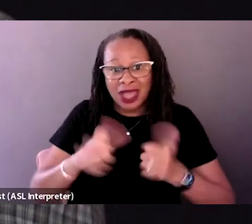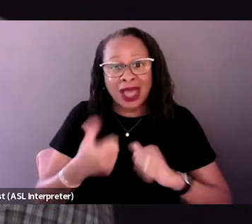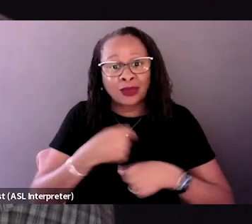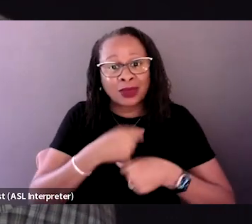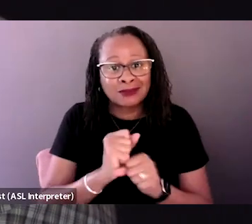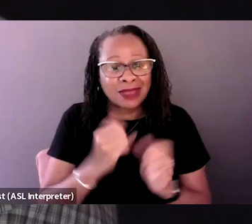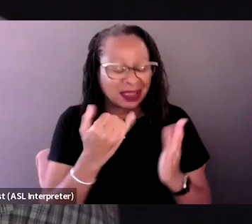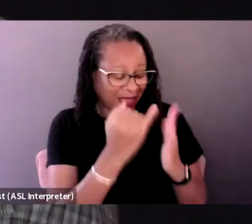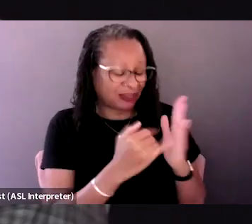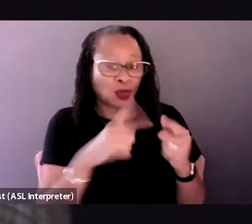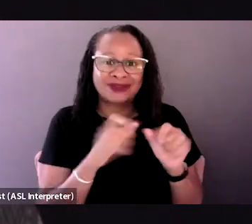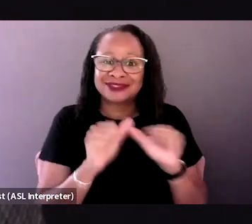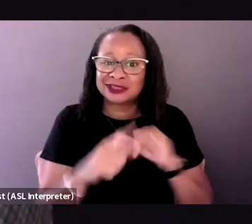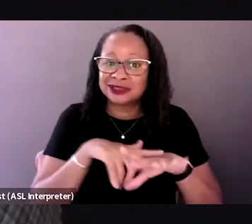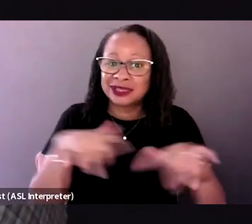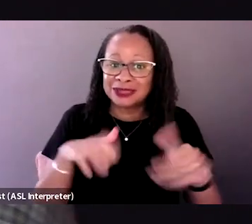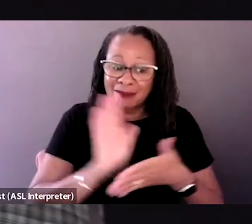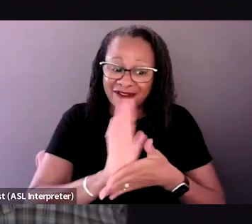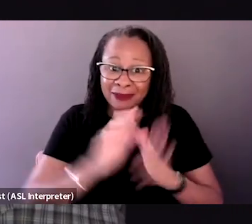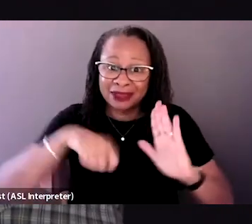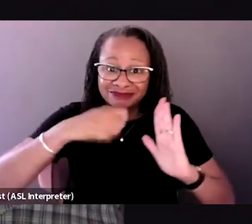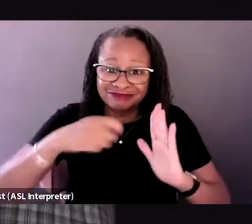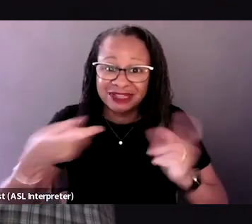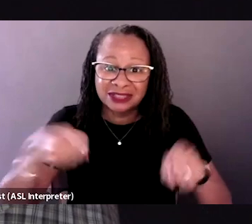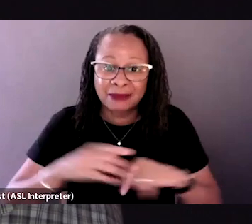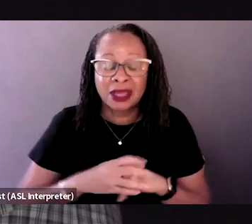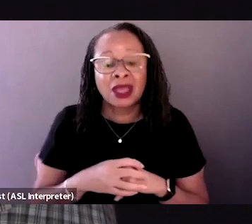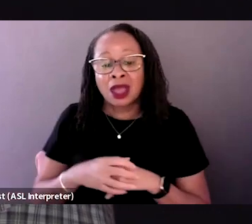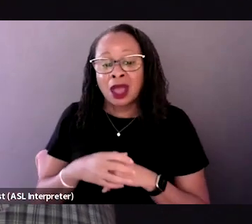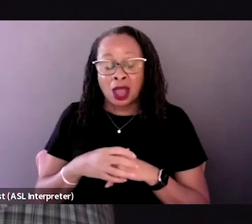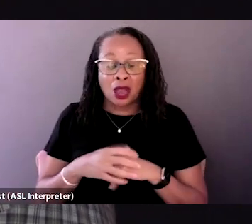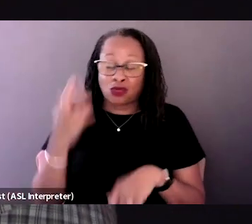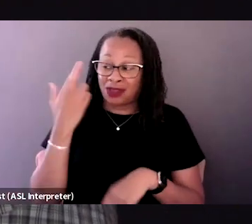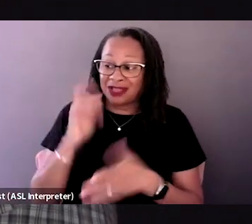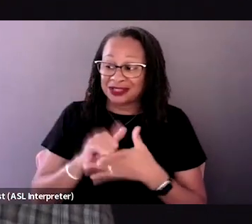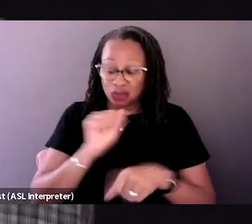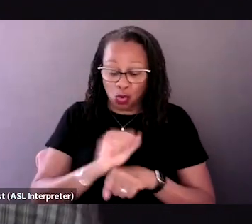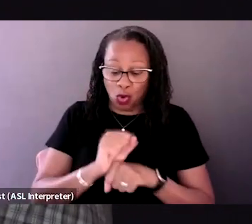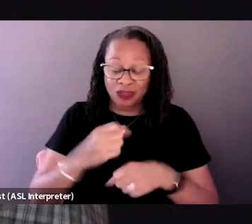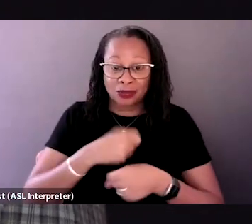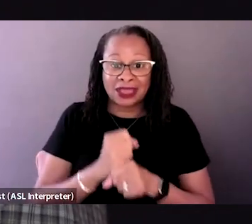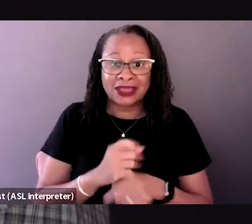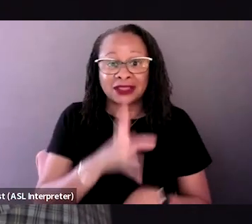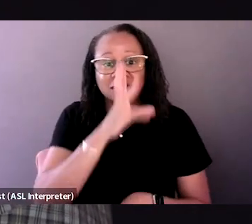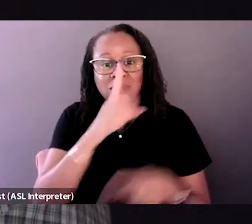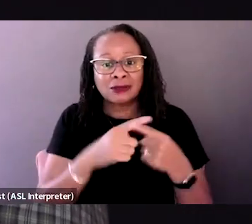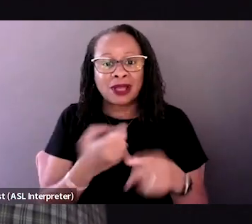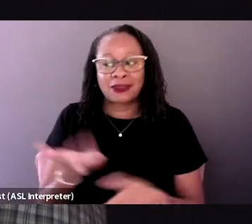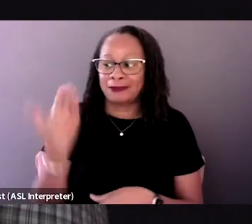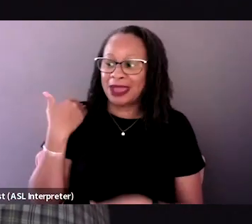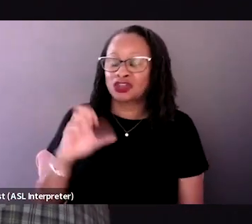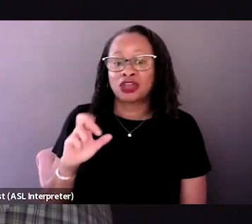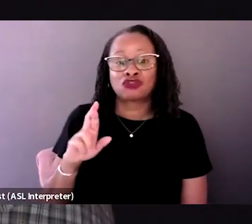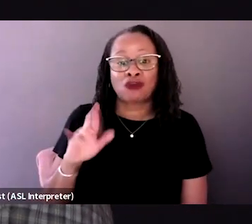okay, how can we make these animations when we're still filming? And we realized that the work that they're making, it told their past in Crimea, this